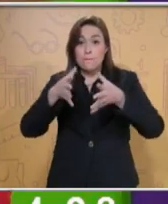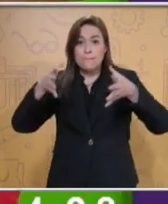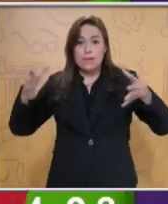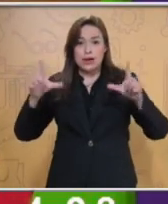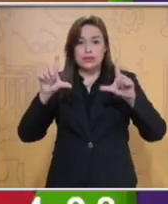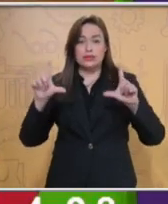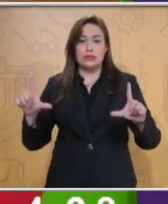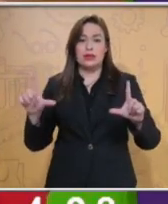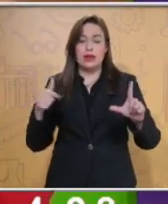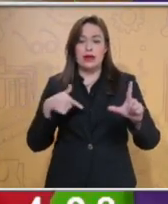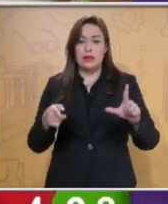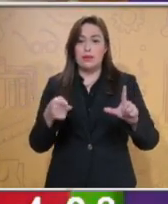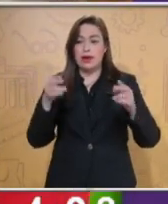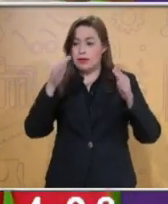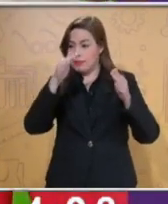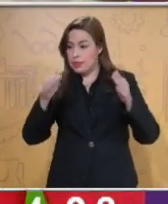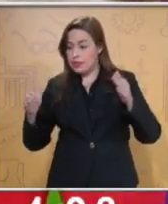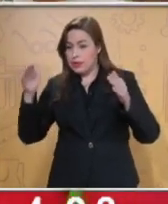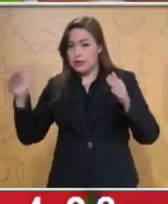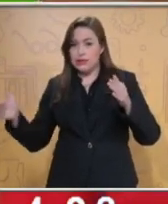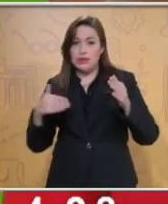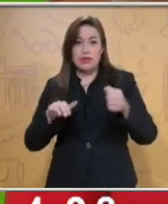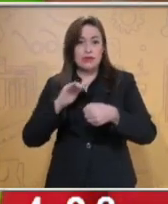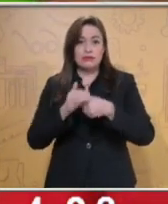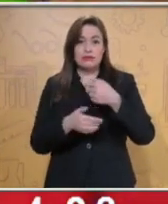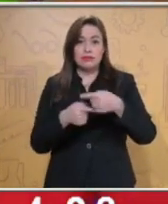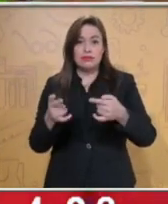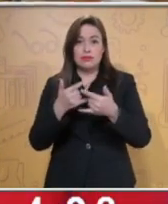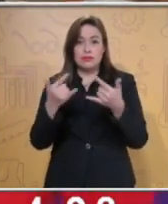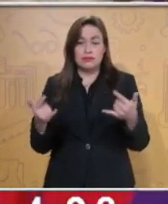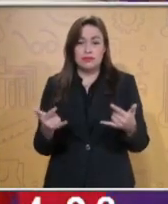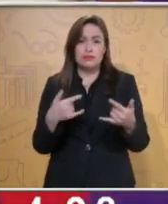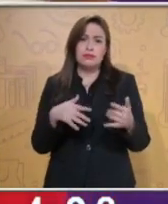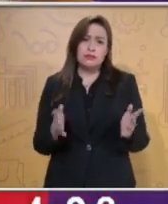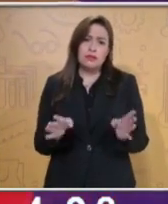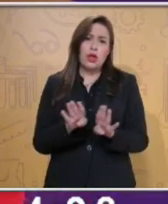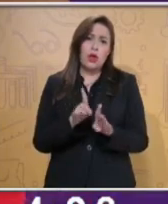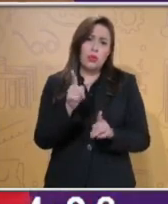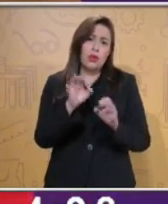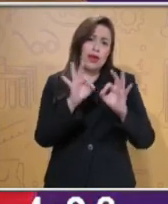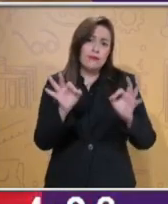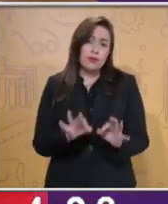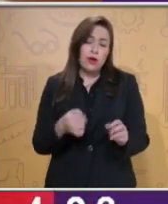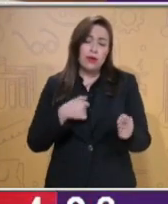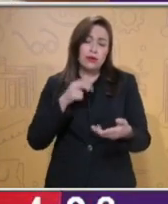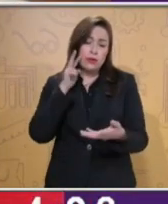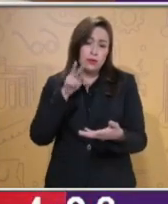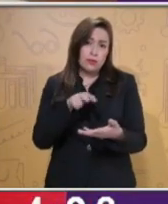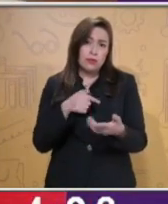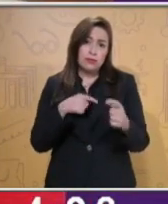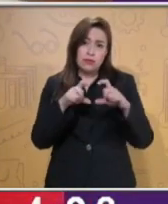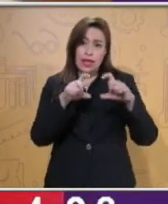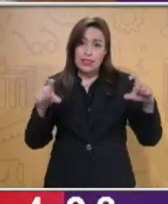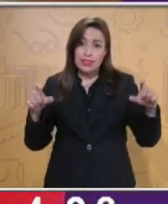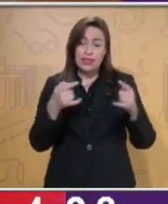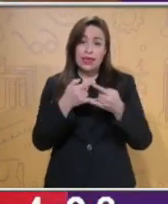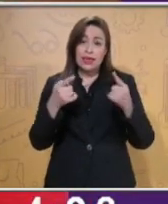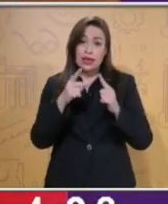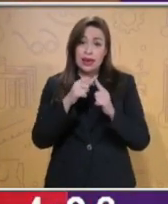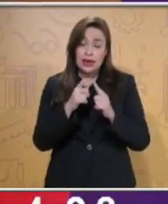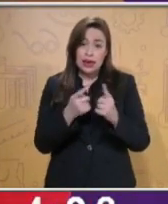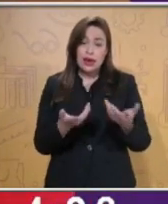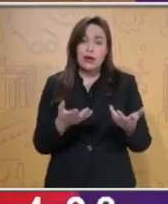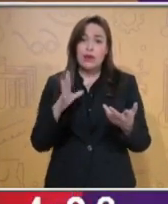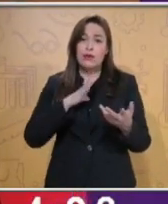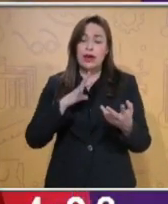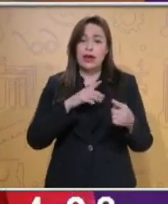also with diagonal lines. That's the same with the last format. It has only 4 panels, 2 levels or